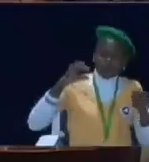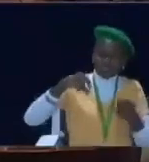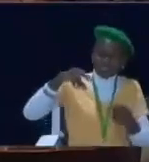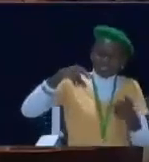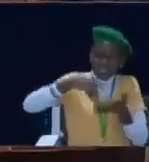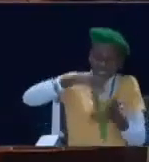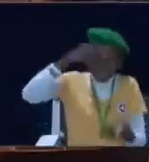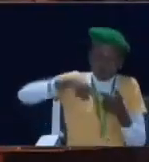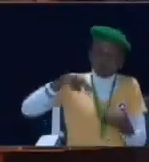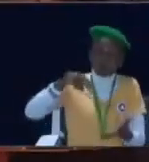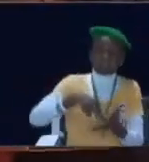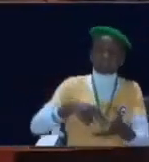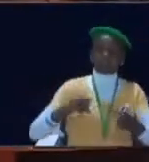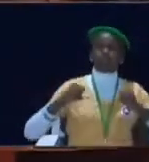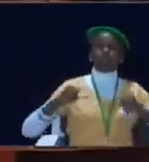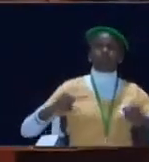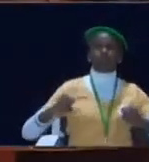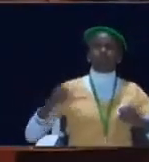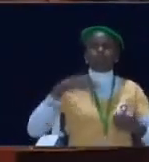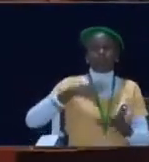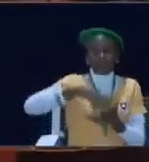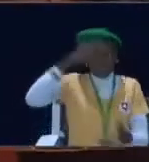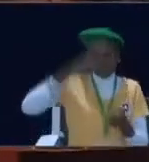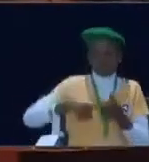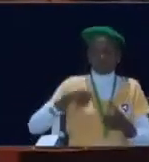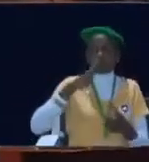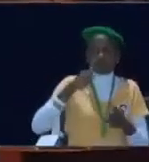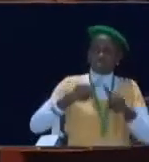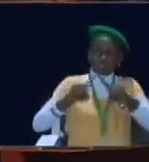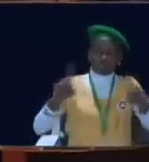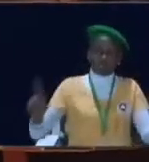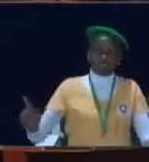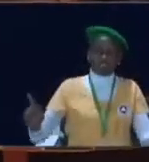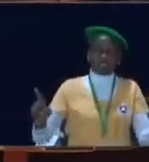stand. You must learn to be different.